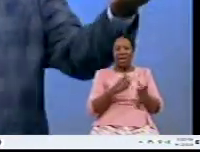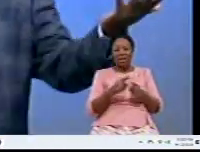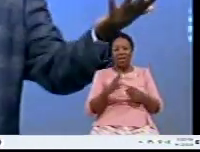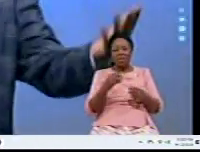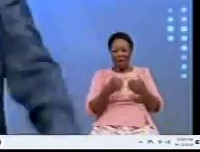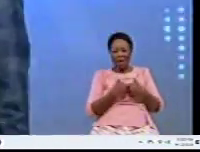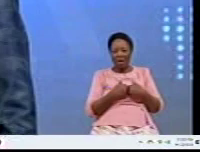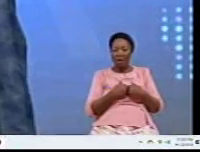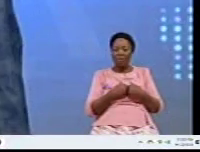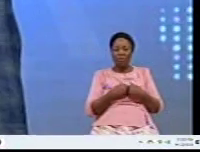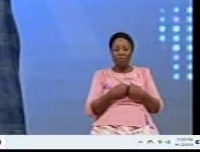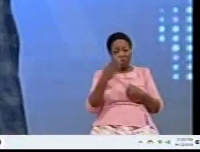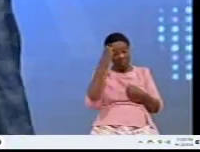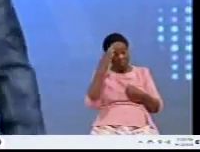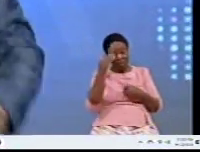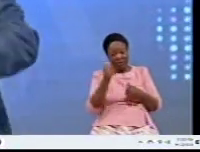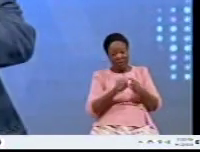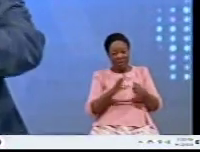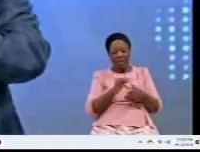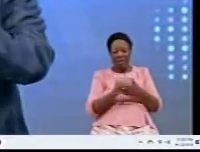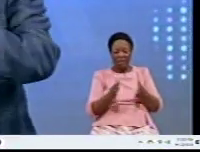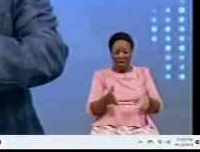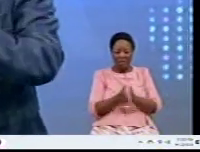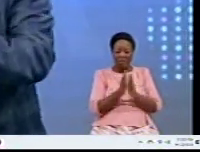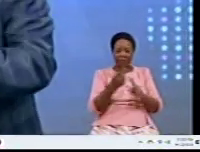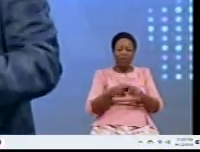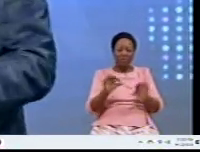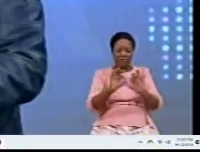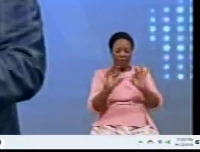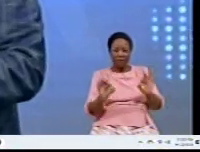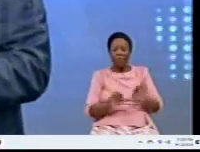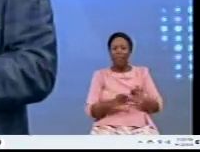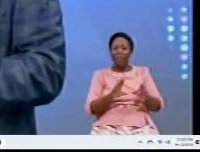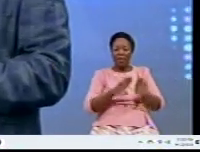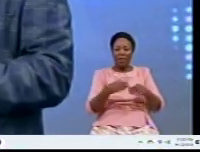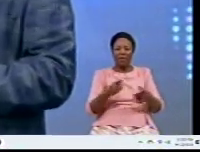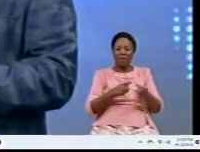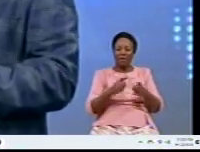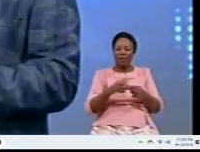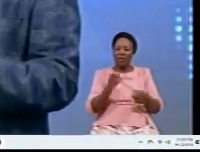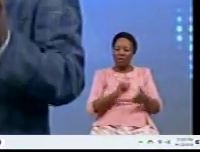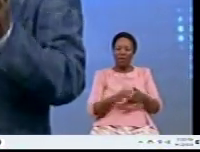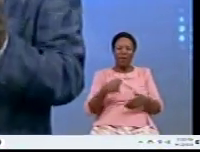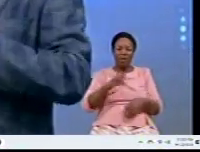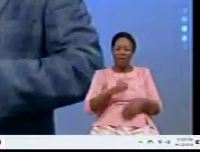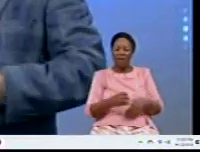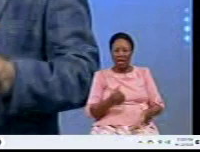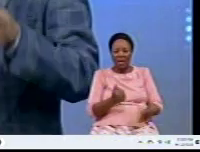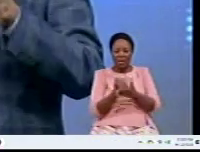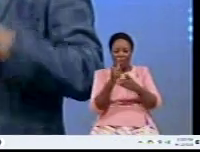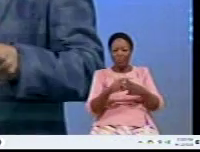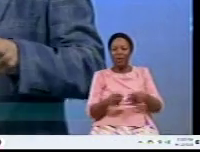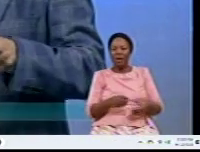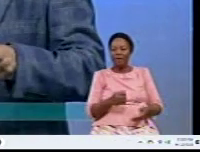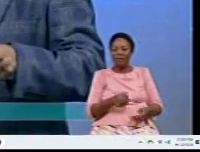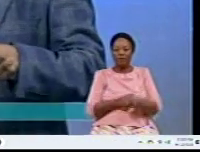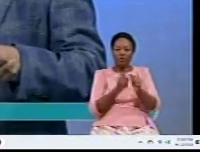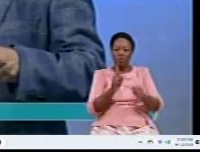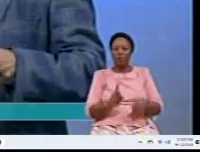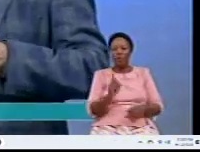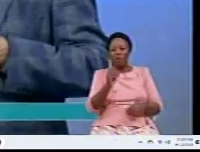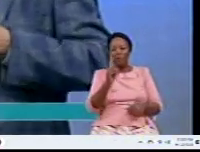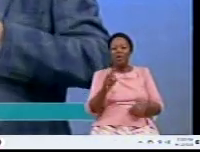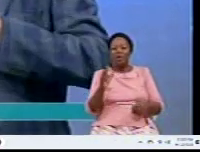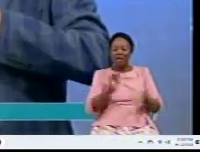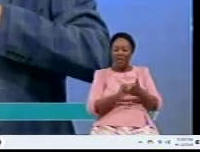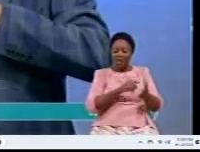you know, the details they are asking so that we can follow up with you, that their